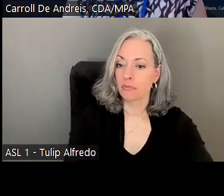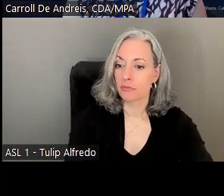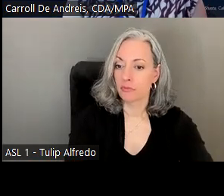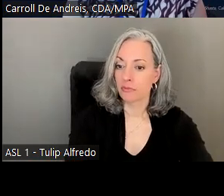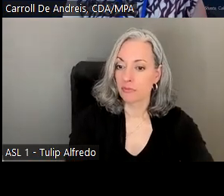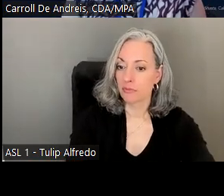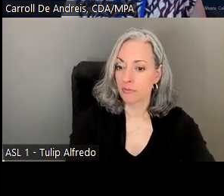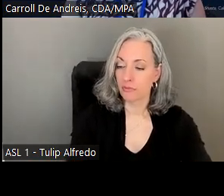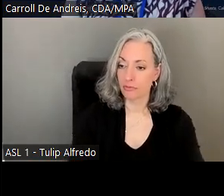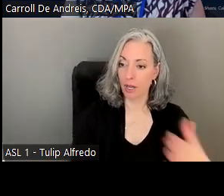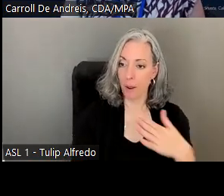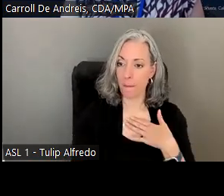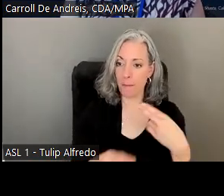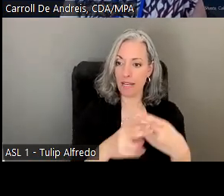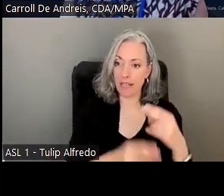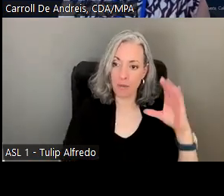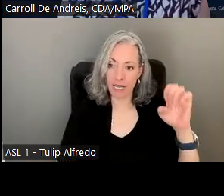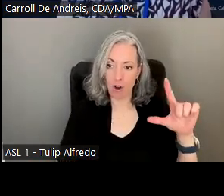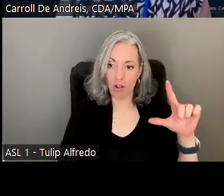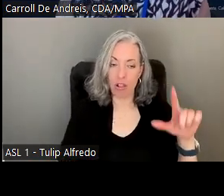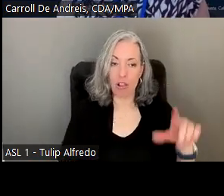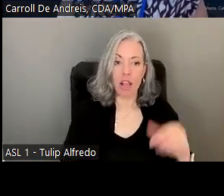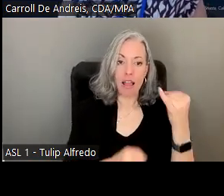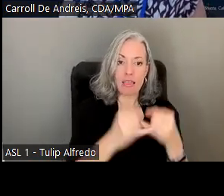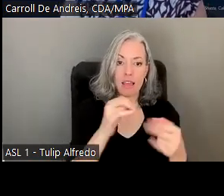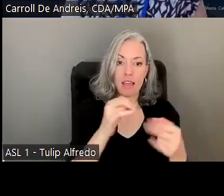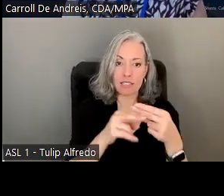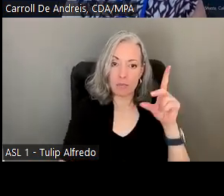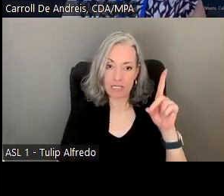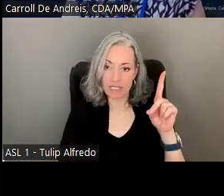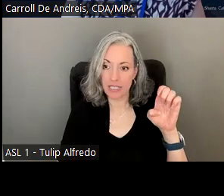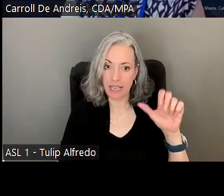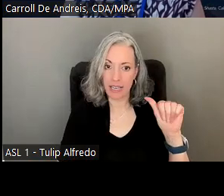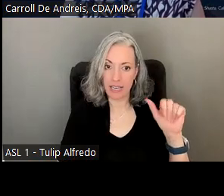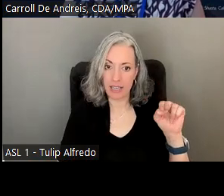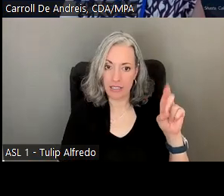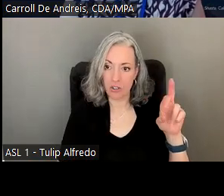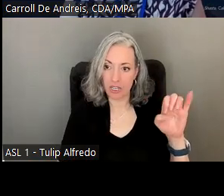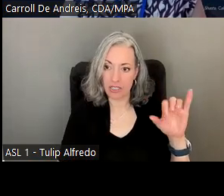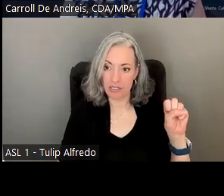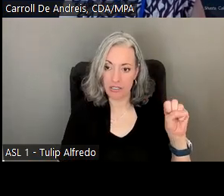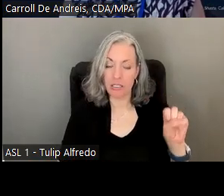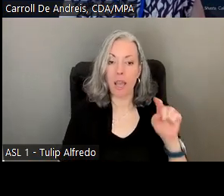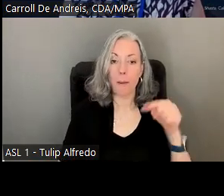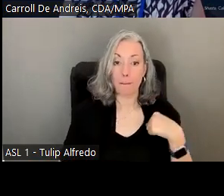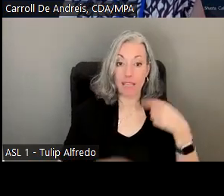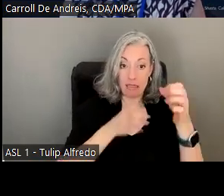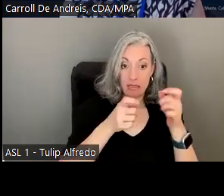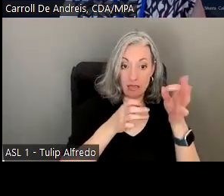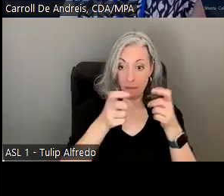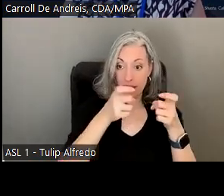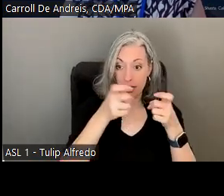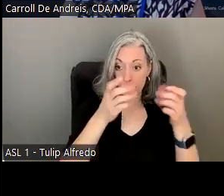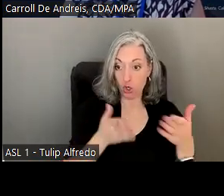Again, I'm Carol DeAndres, and I'm the manager of the Stakeholder and Public Engagement for the Master Plan for Aging, and